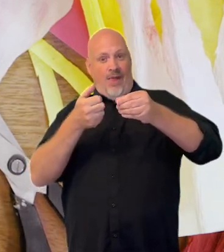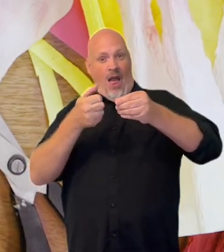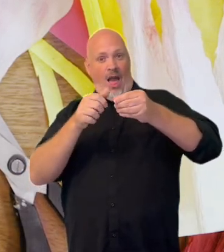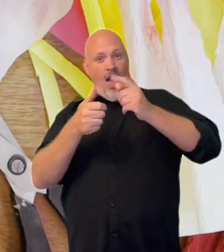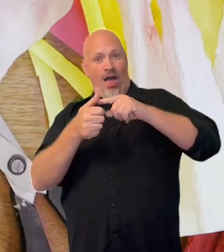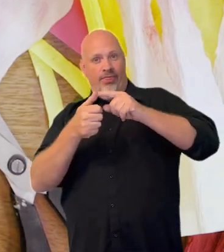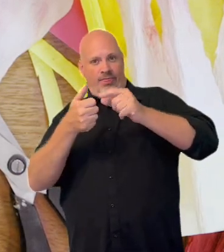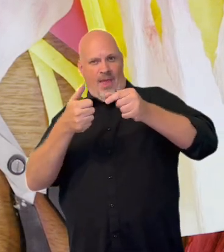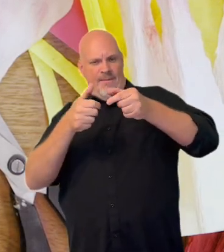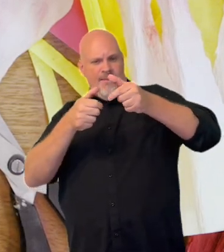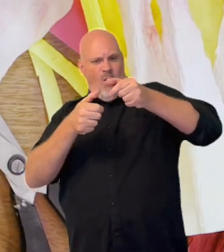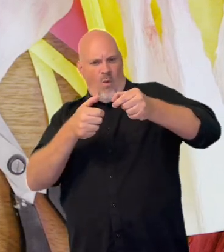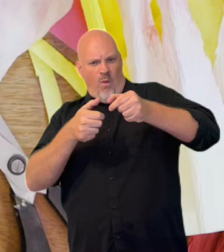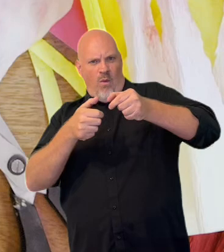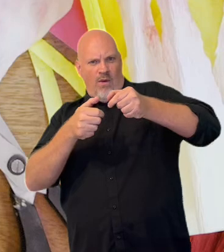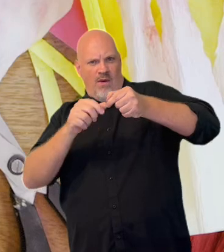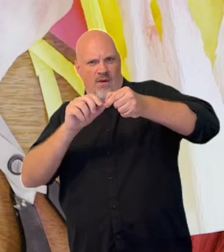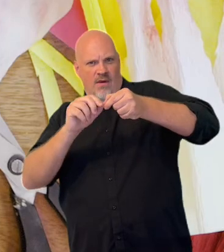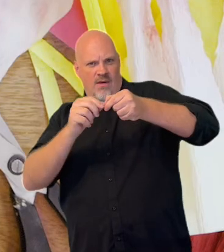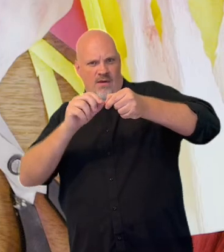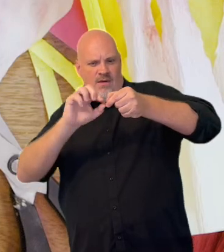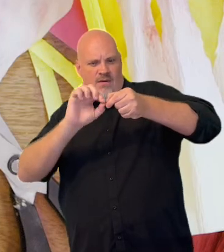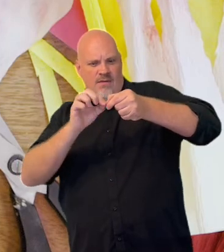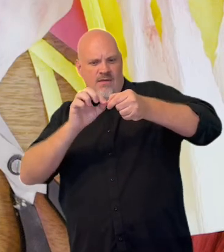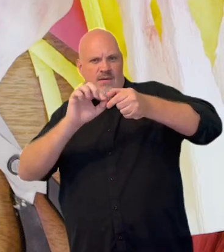the best tears when you're doing this.